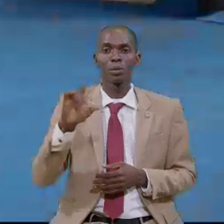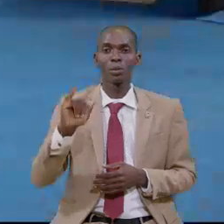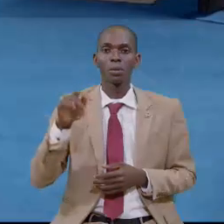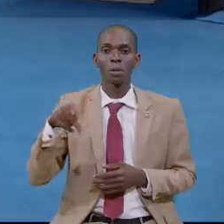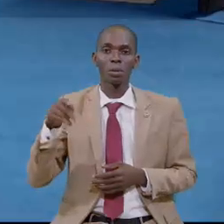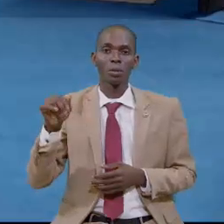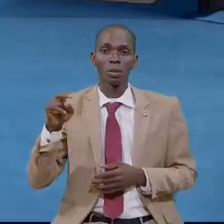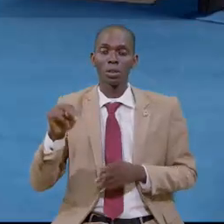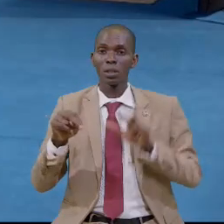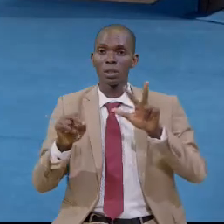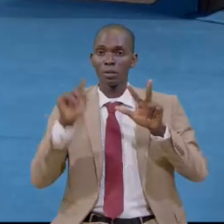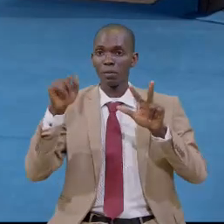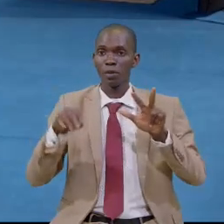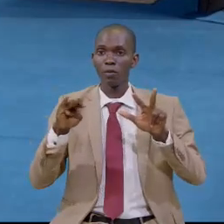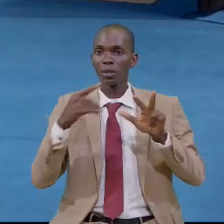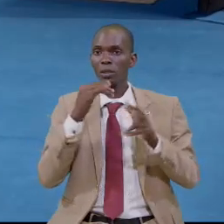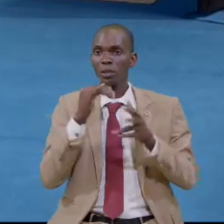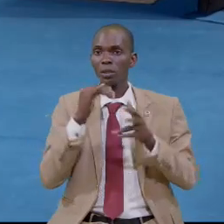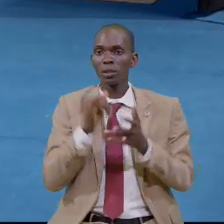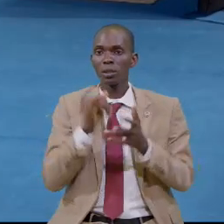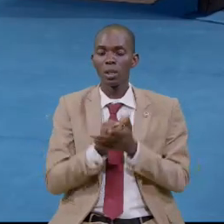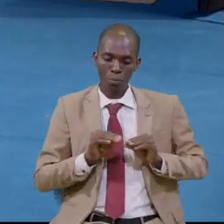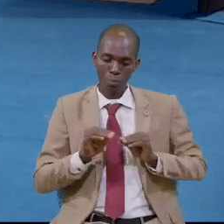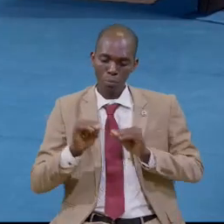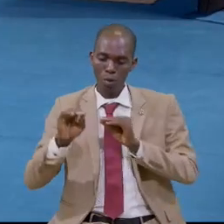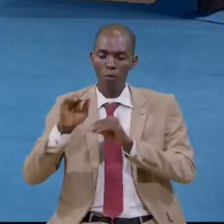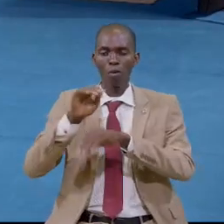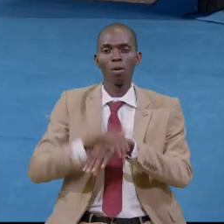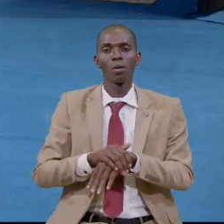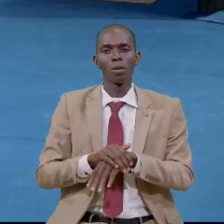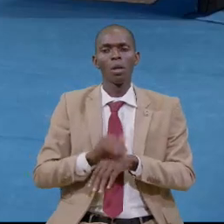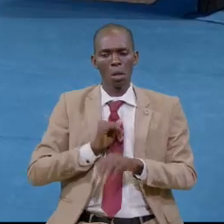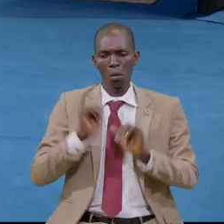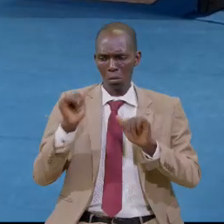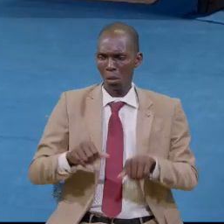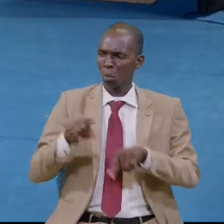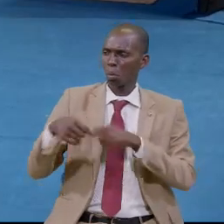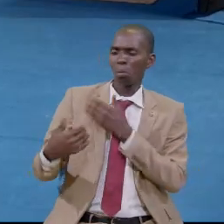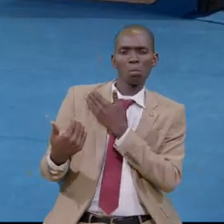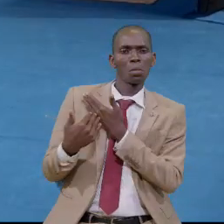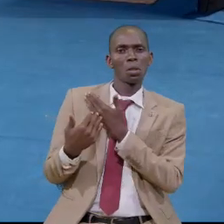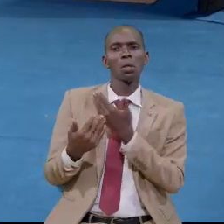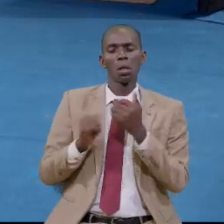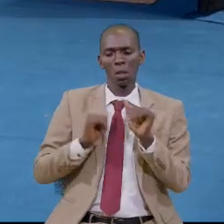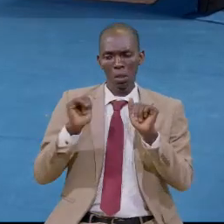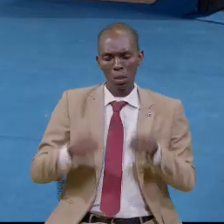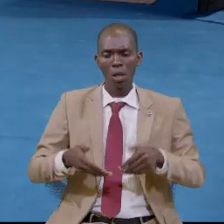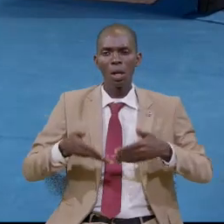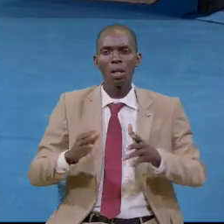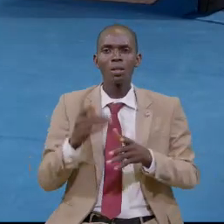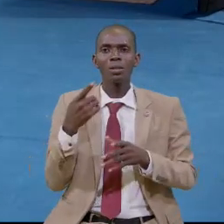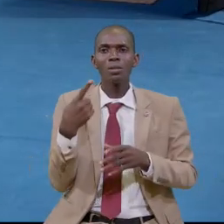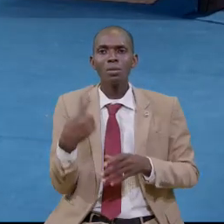press forward. I could have pressed backward. I could allow the stress,